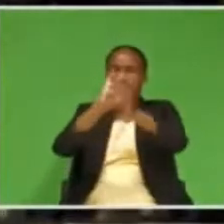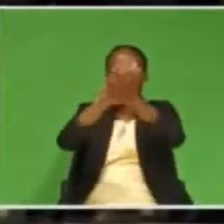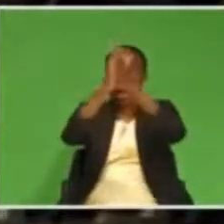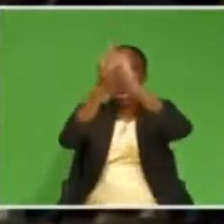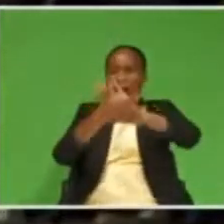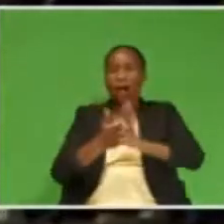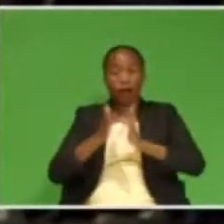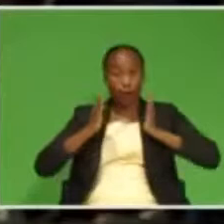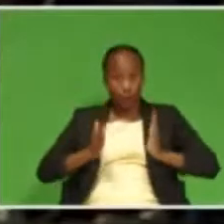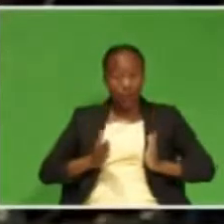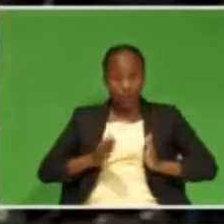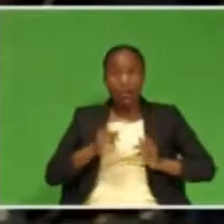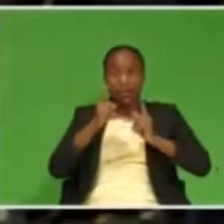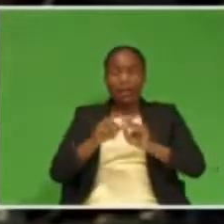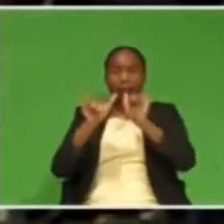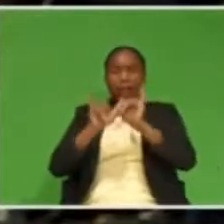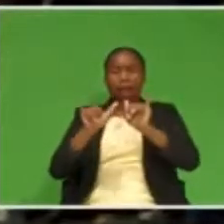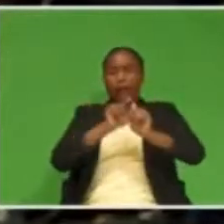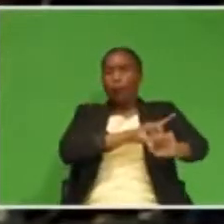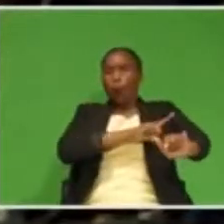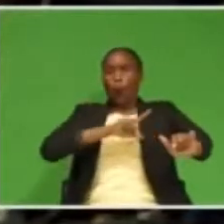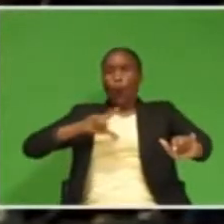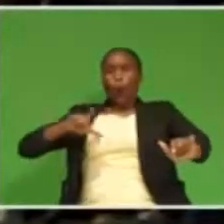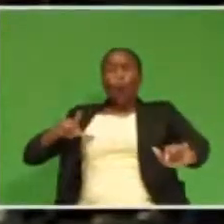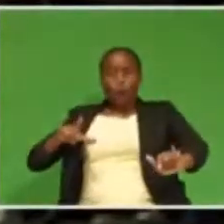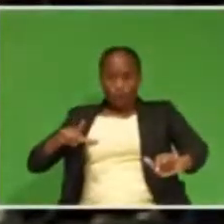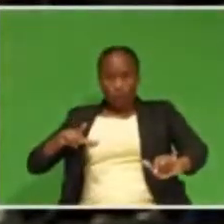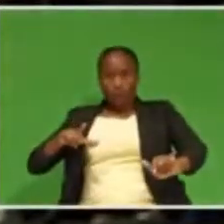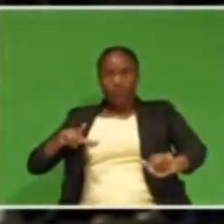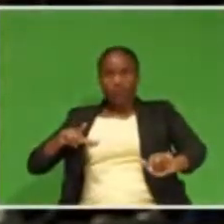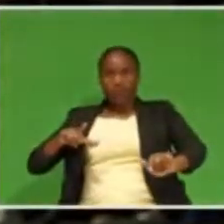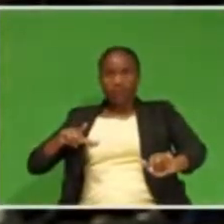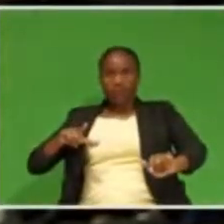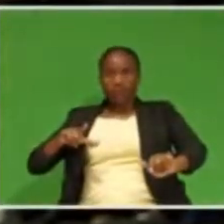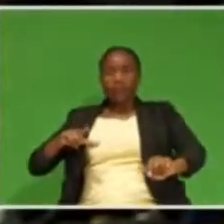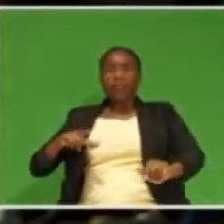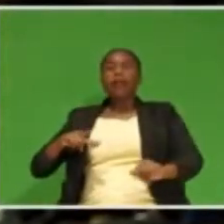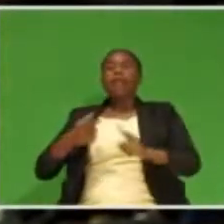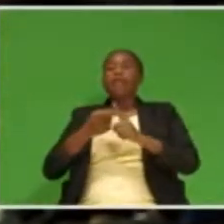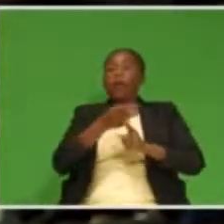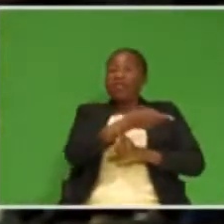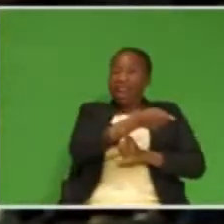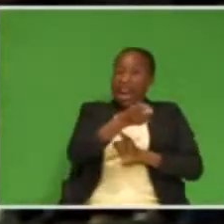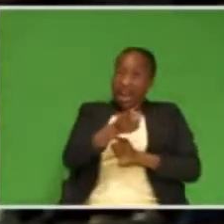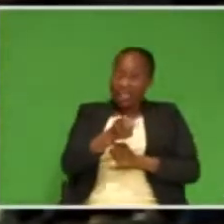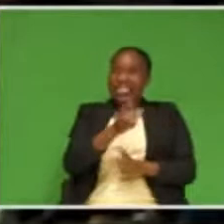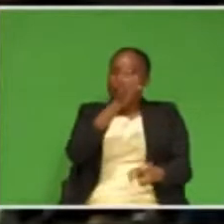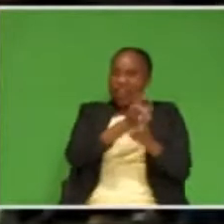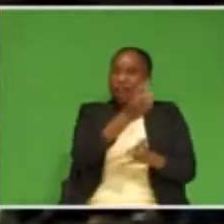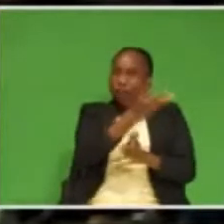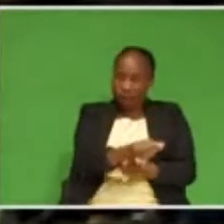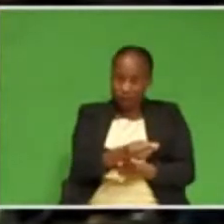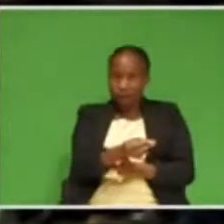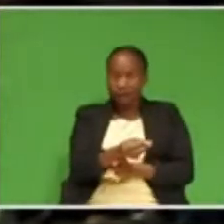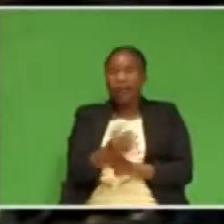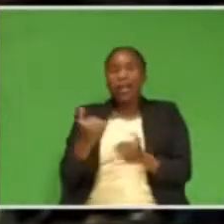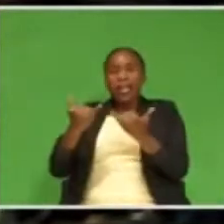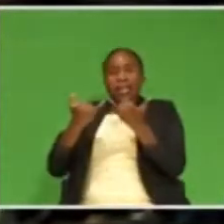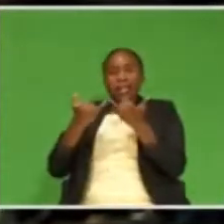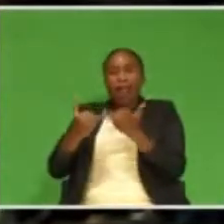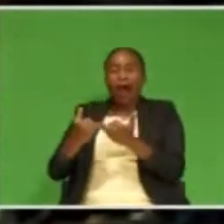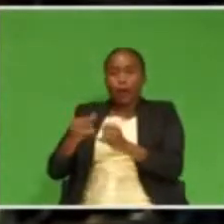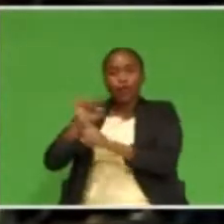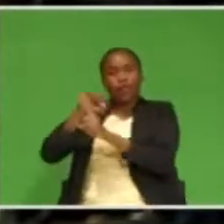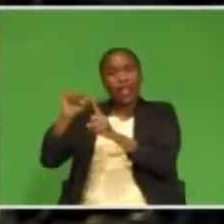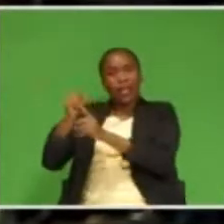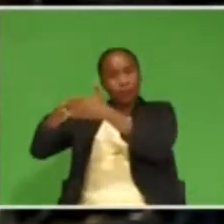that lasted too long, must be born a society which all humanity will be